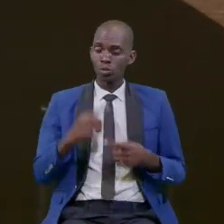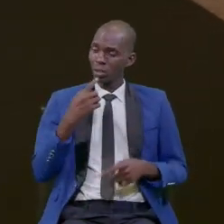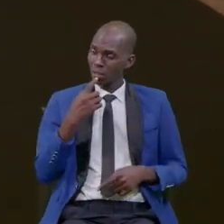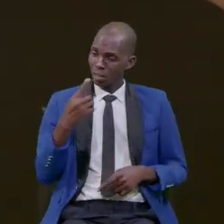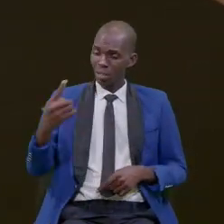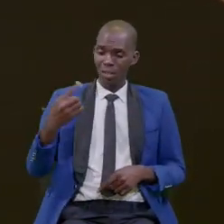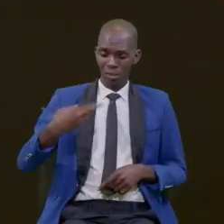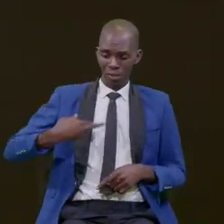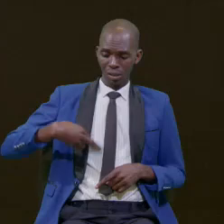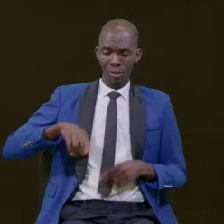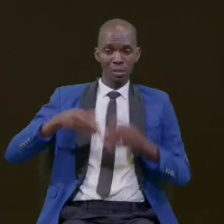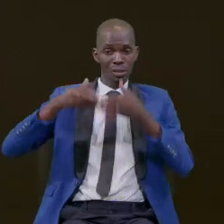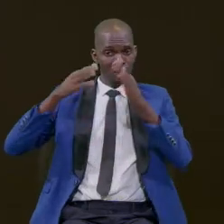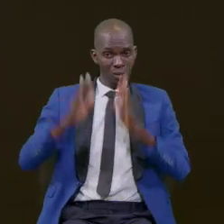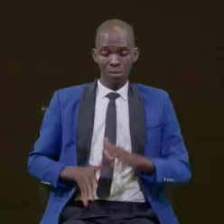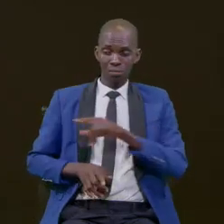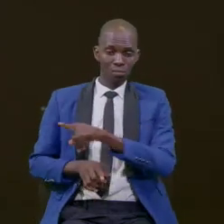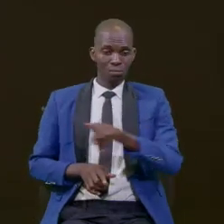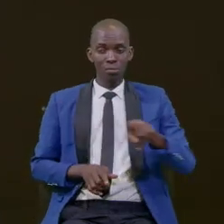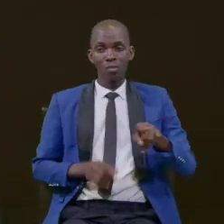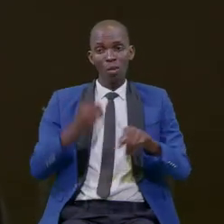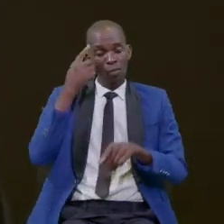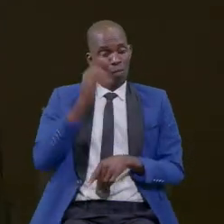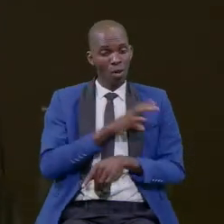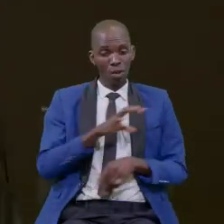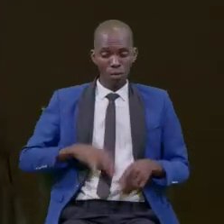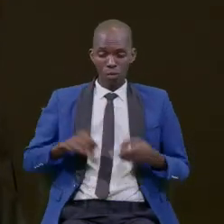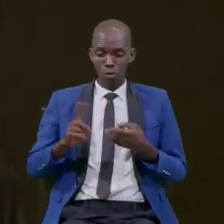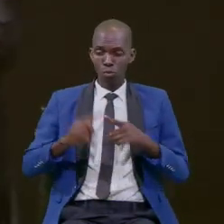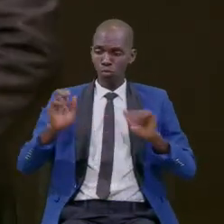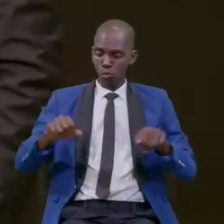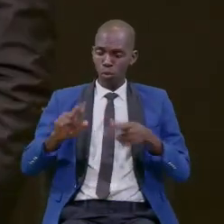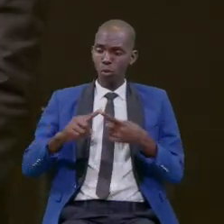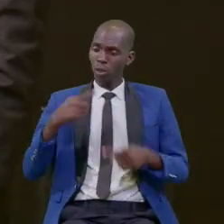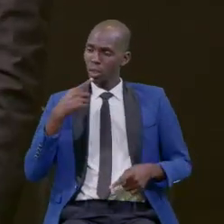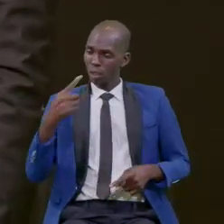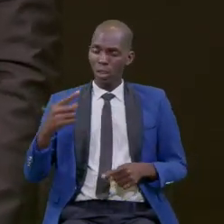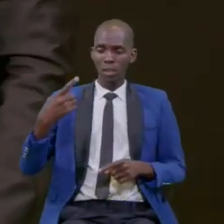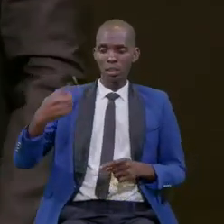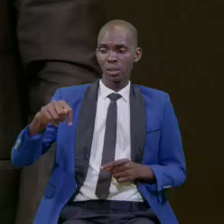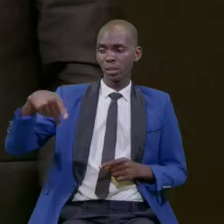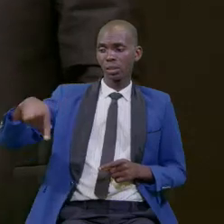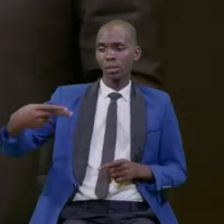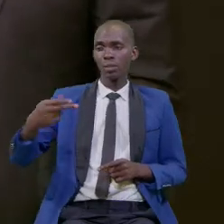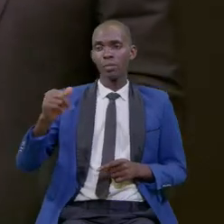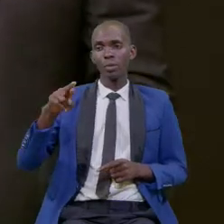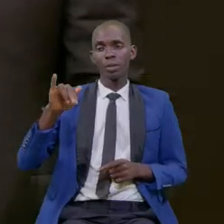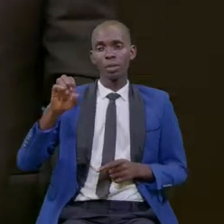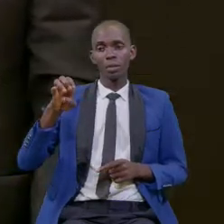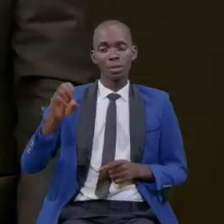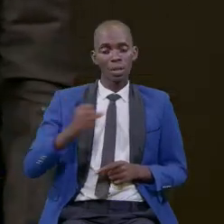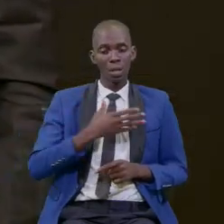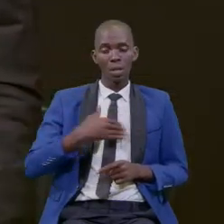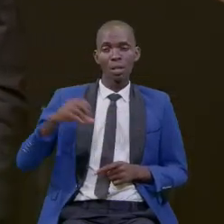religious people, for him to tell religious Pharisees and Sadducees, and to say